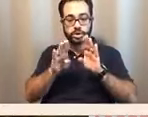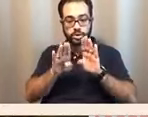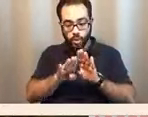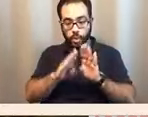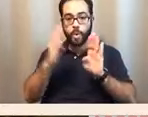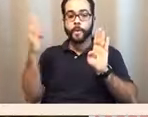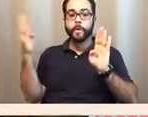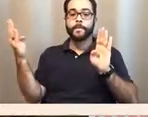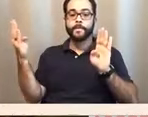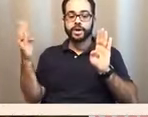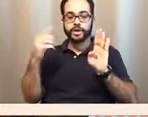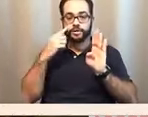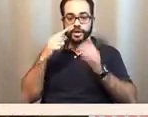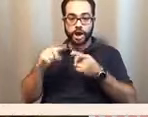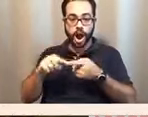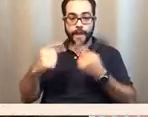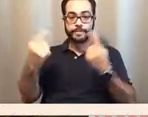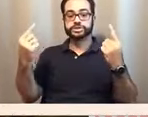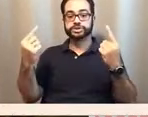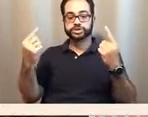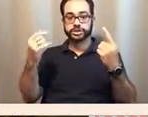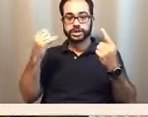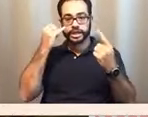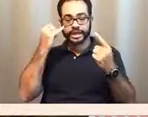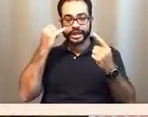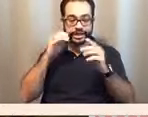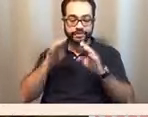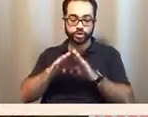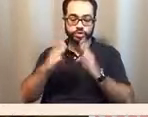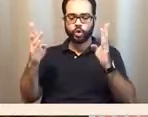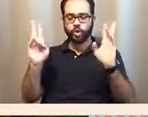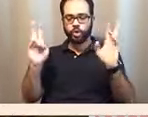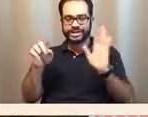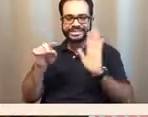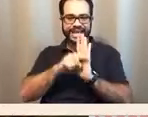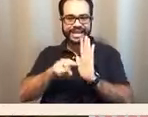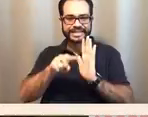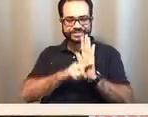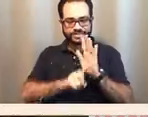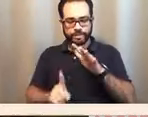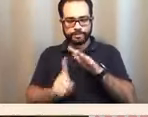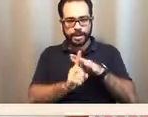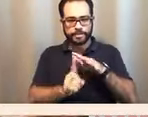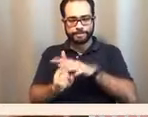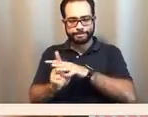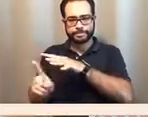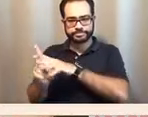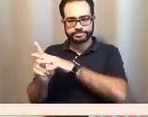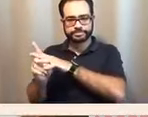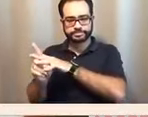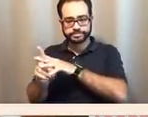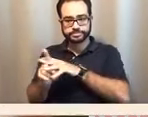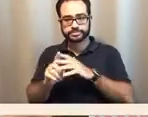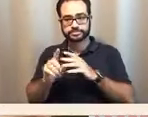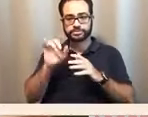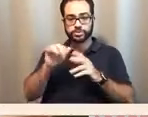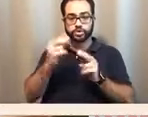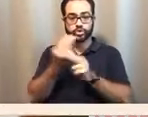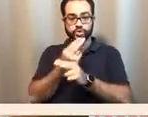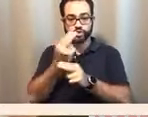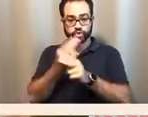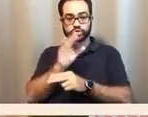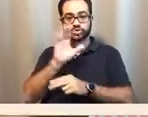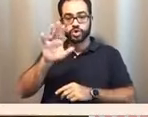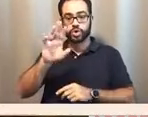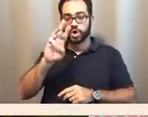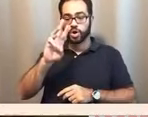your relationship, when doors of negativity starts to creep in that door, you use your wedge to